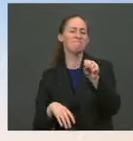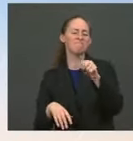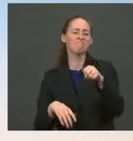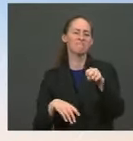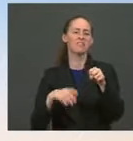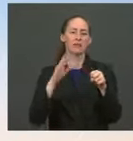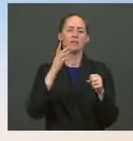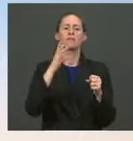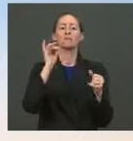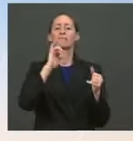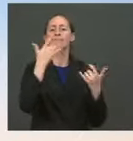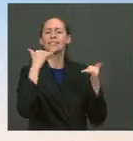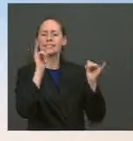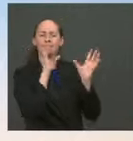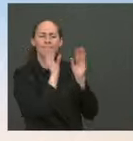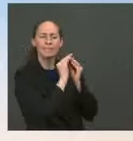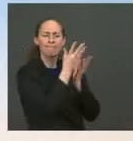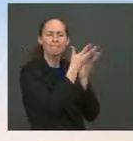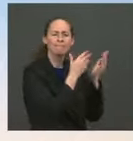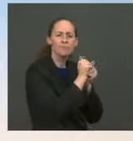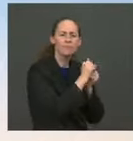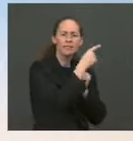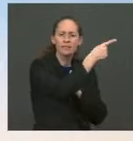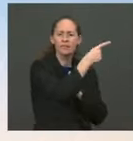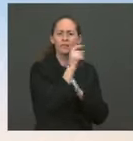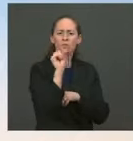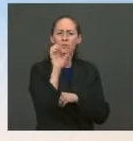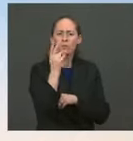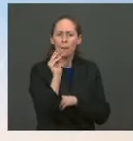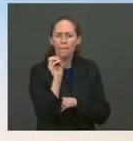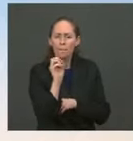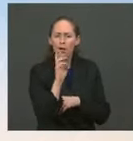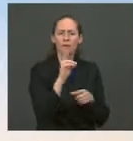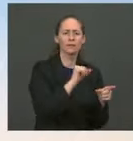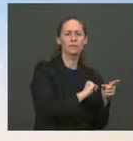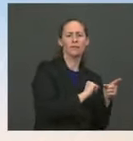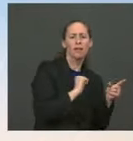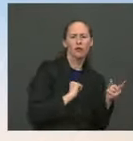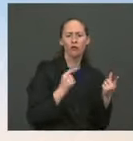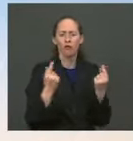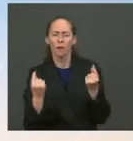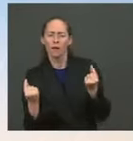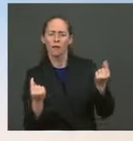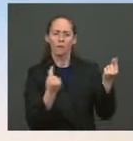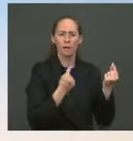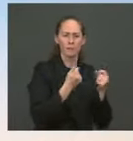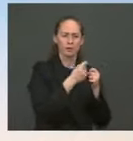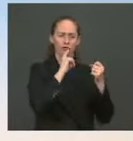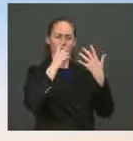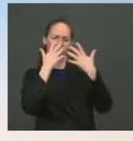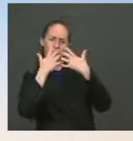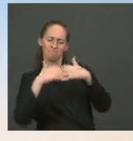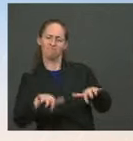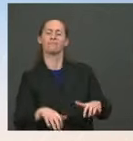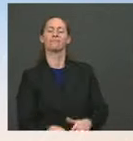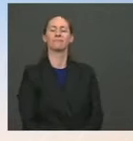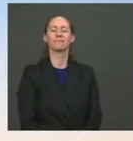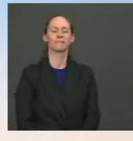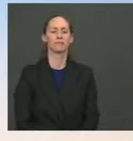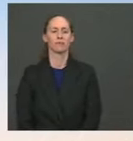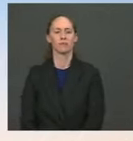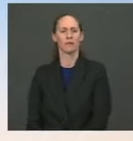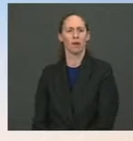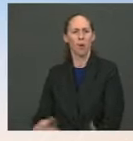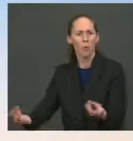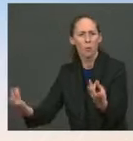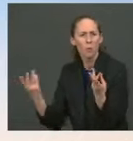Schumer. We'll continue to have those conversations on the Senate side as well to make sure that this gets delivered. Do you see that as a feasible timeline with moderates waiting